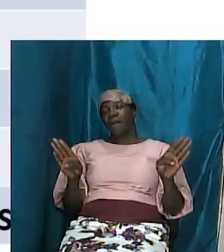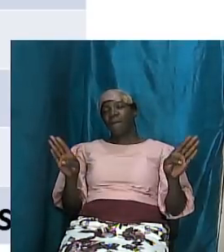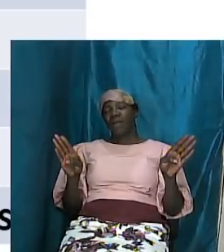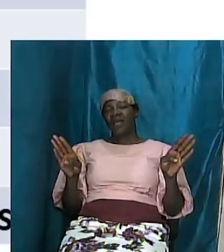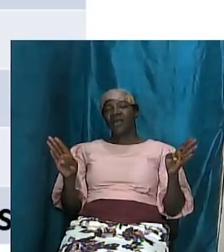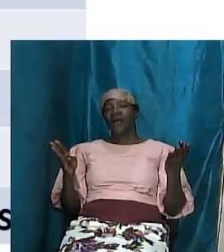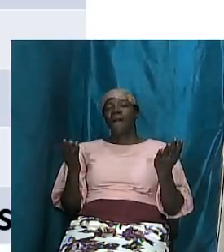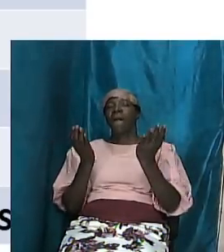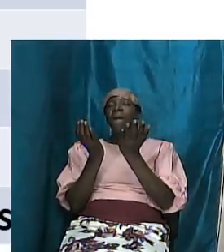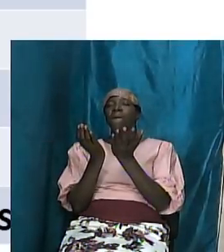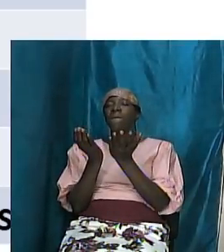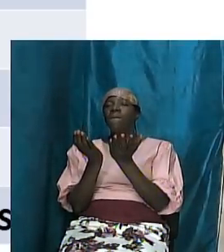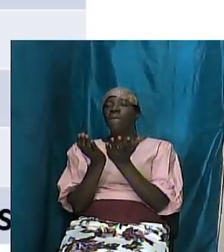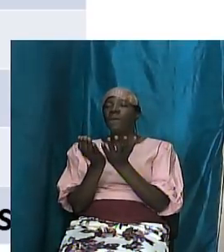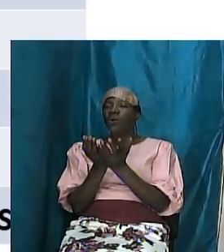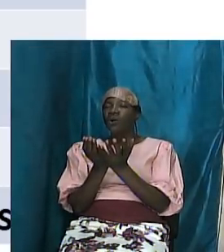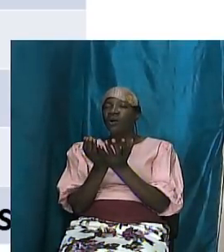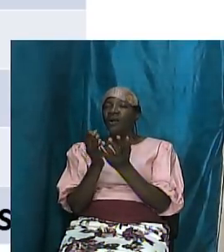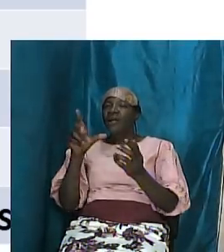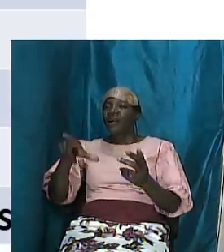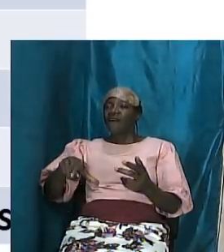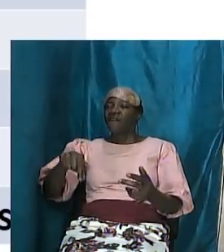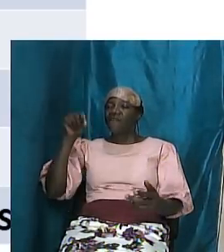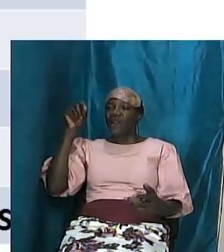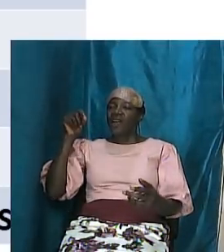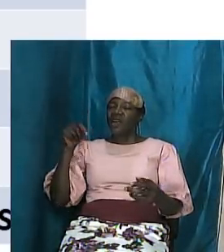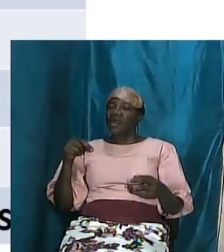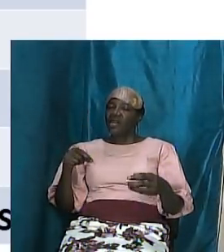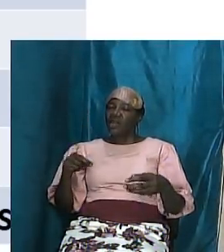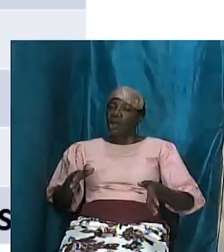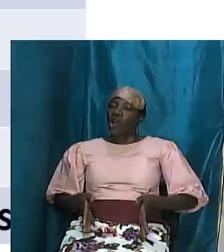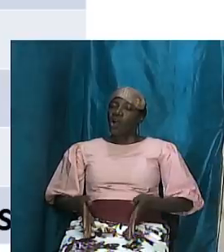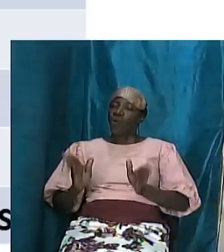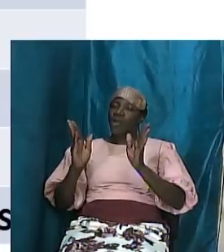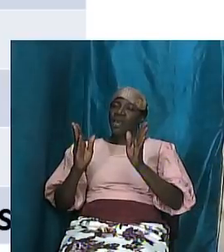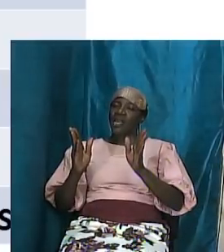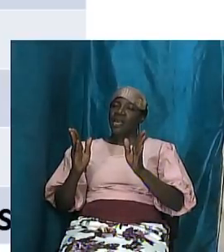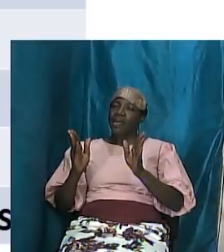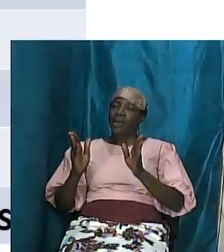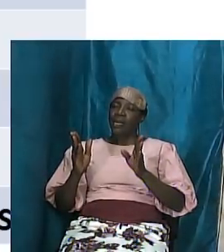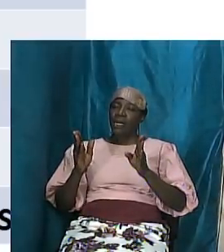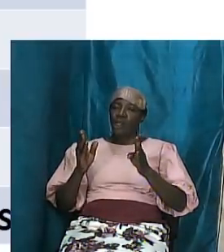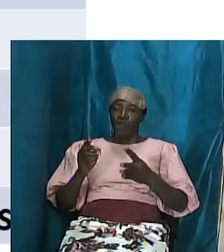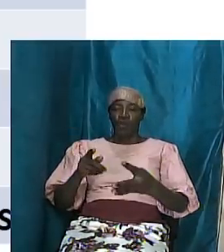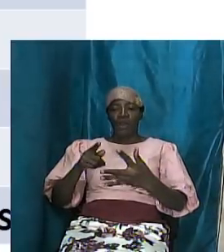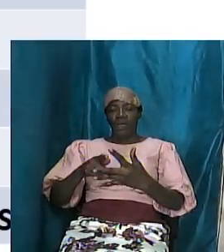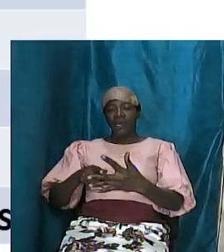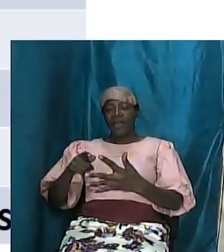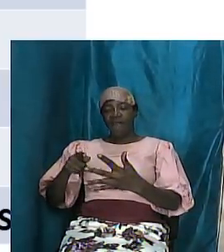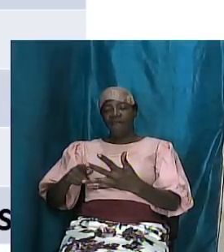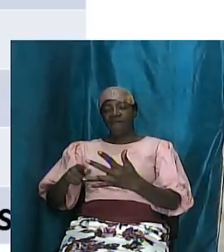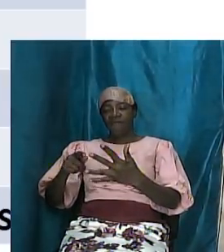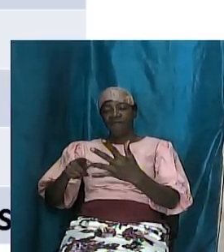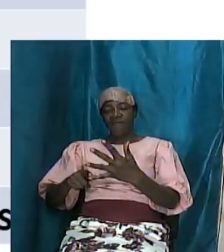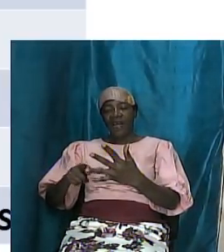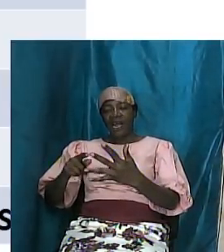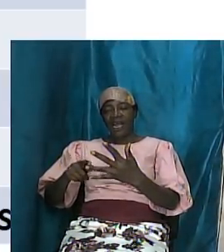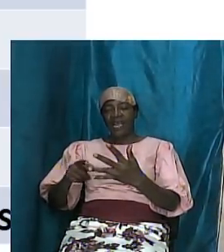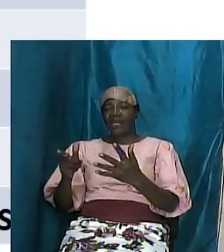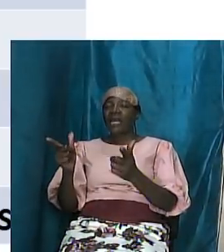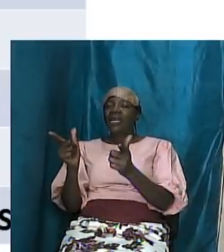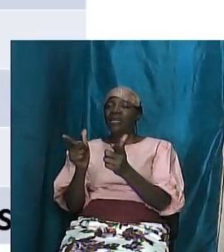a way to divide up big things into small segments, and then if there's